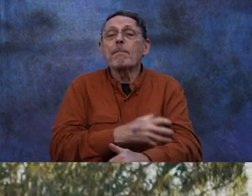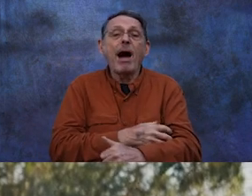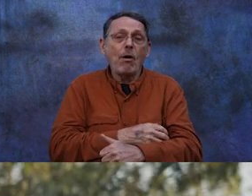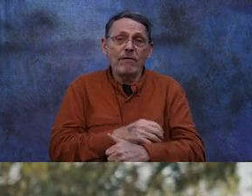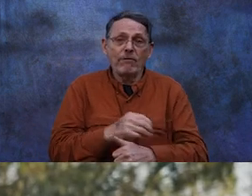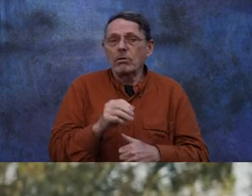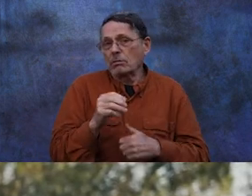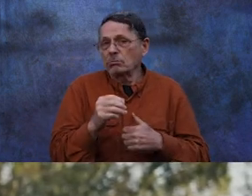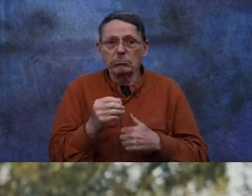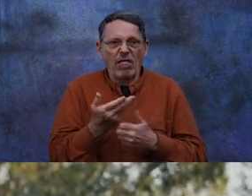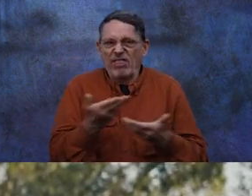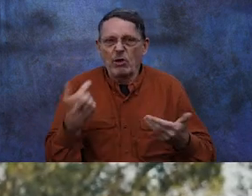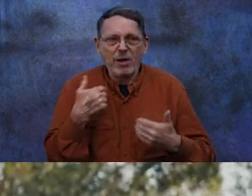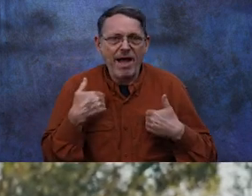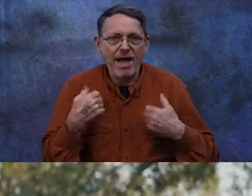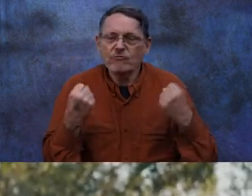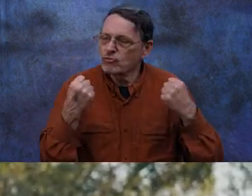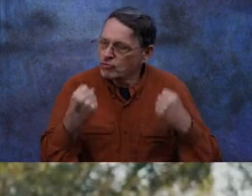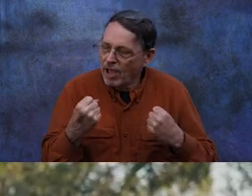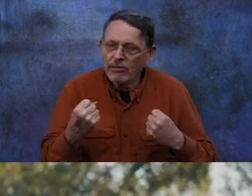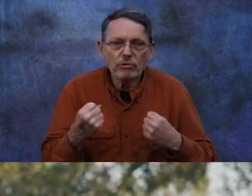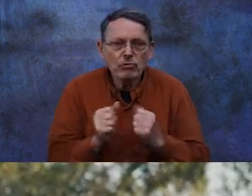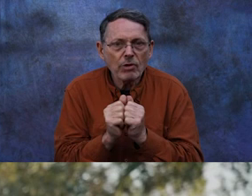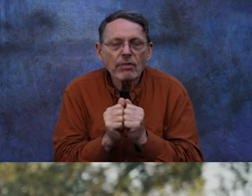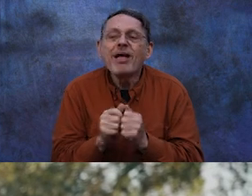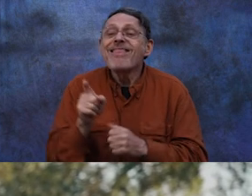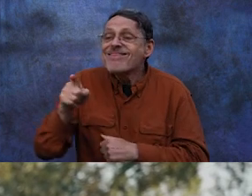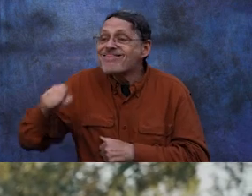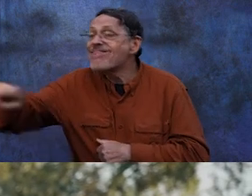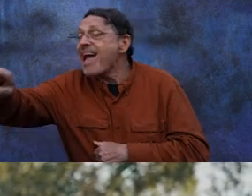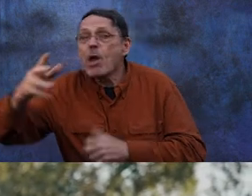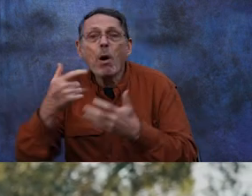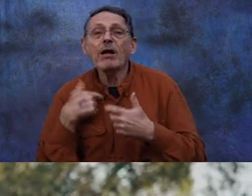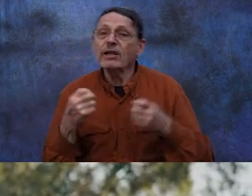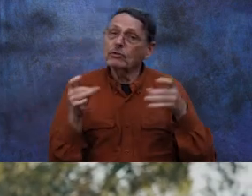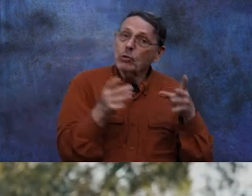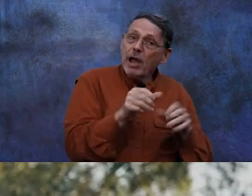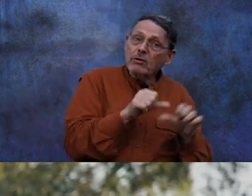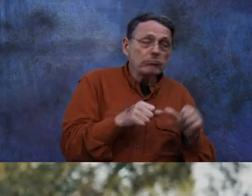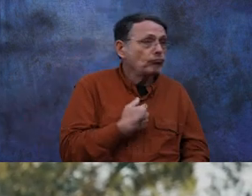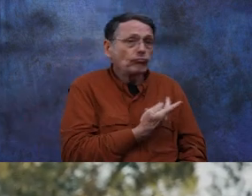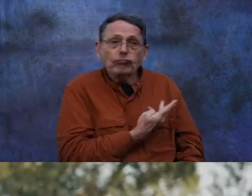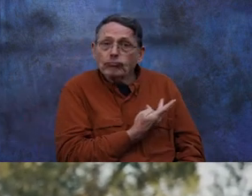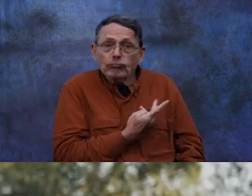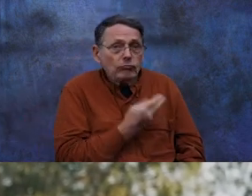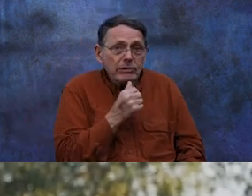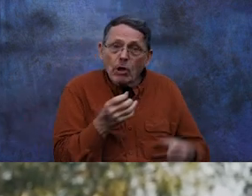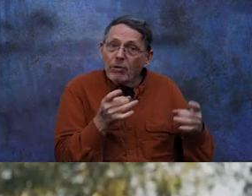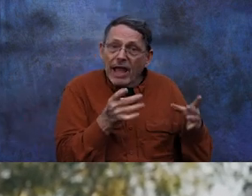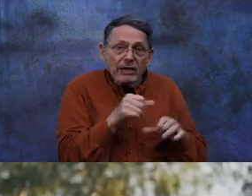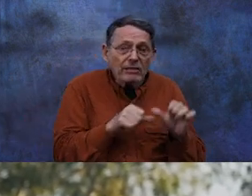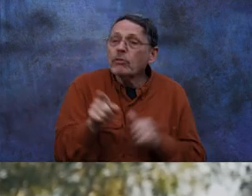we have together. They want us to hate each other. We don't hate each other. You don't hate each other.